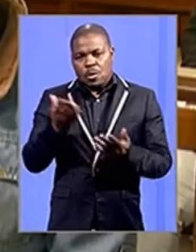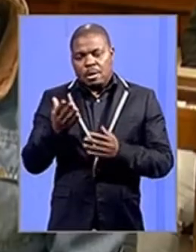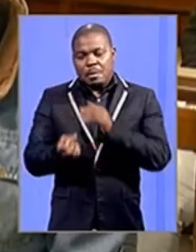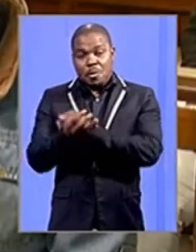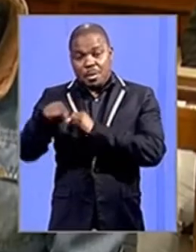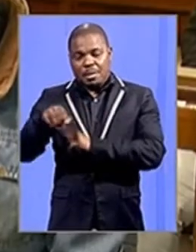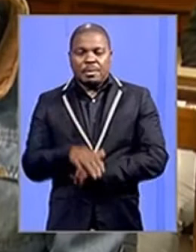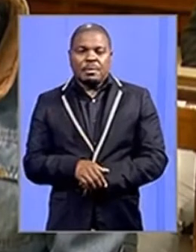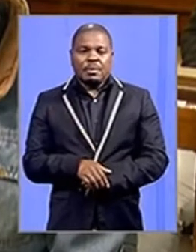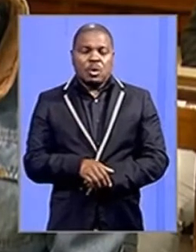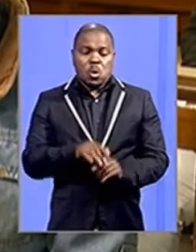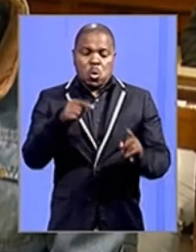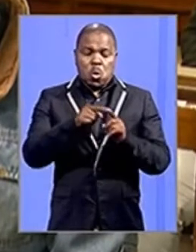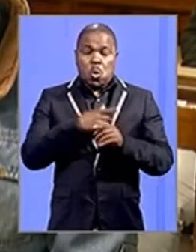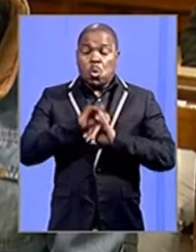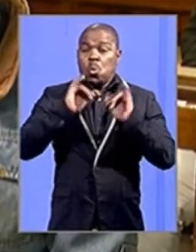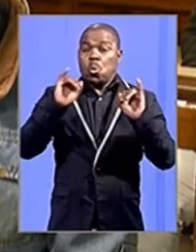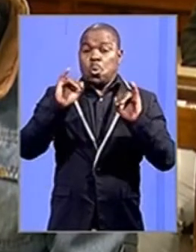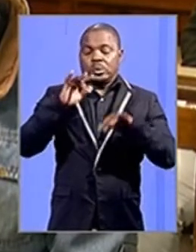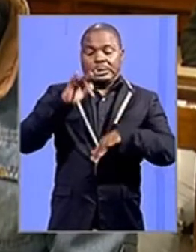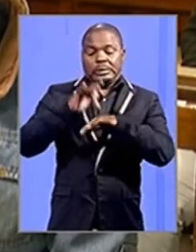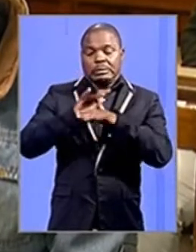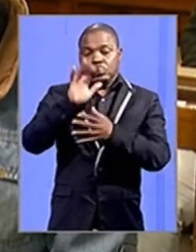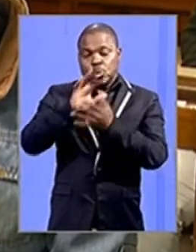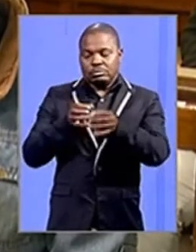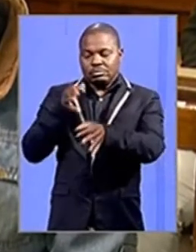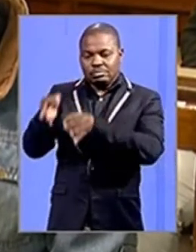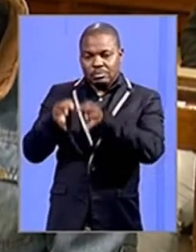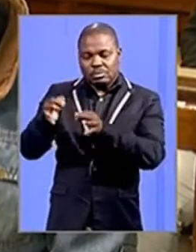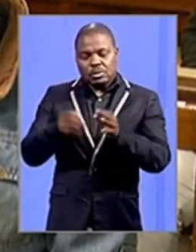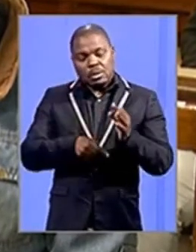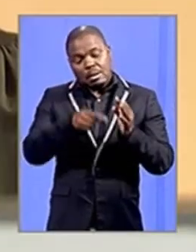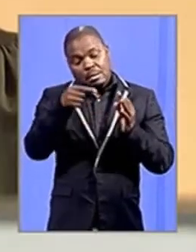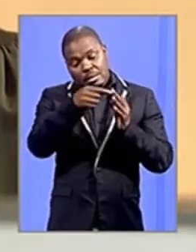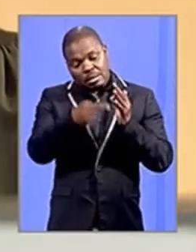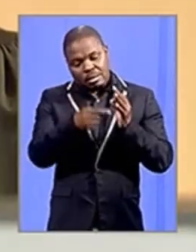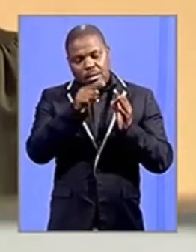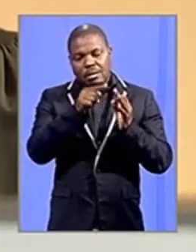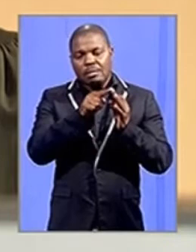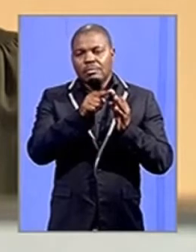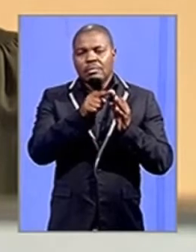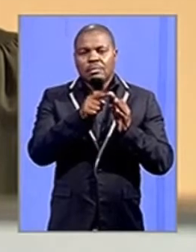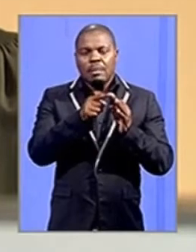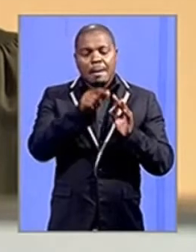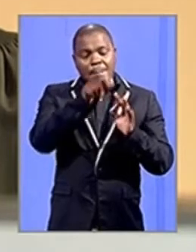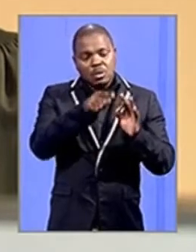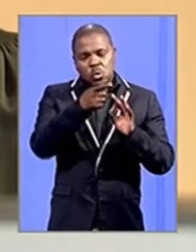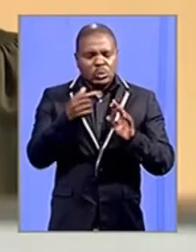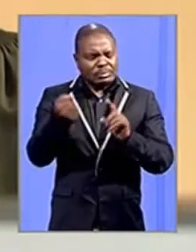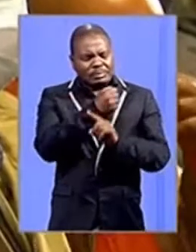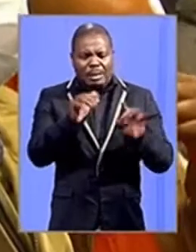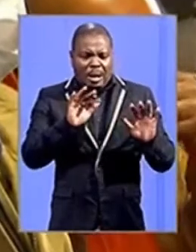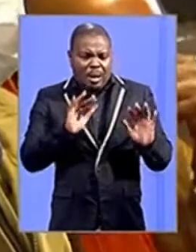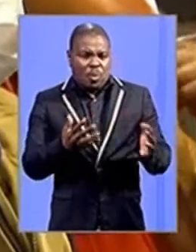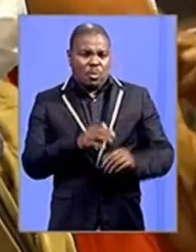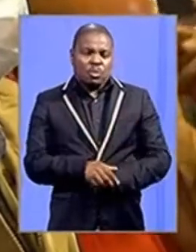O boletše ditaba tše di boifišago ka mokgwa wo mohu le yo a phulogilego Sthembiso Twala ba tlaišitšwego ka gona.